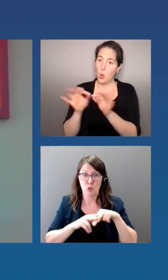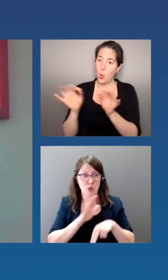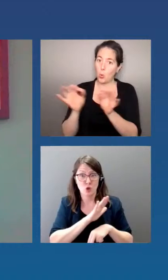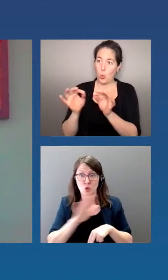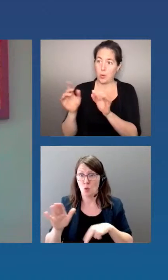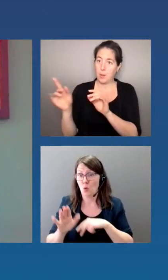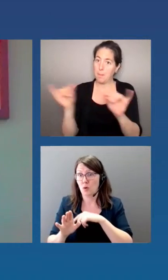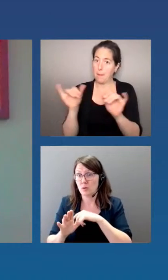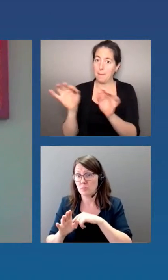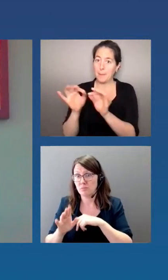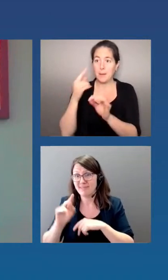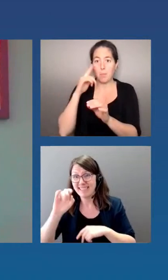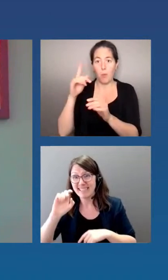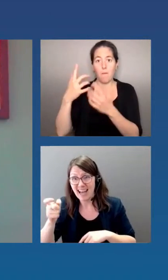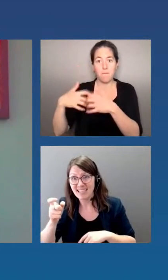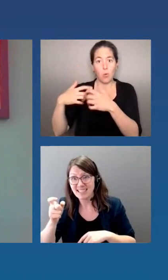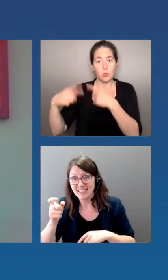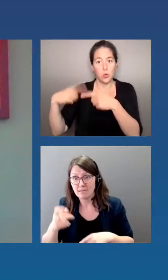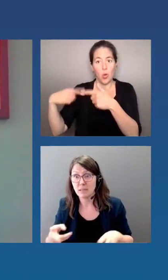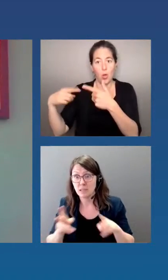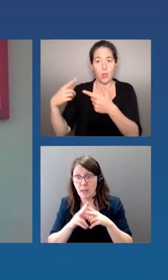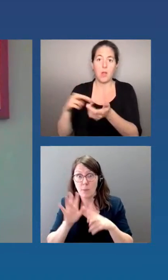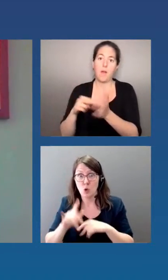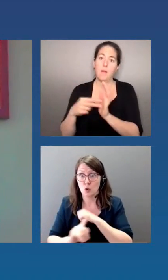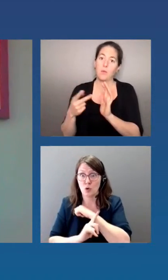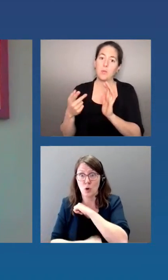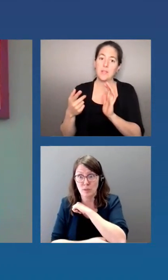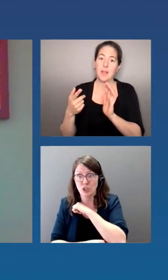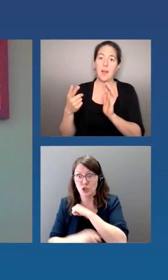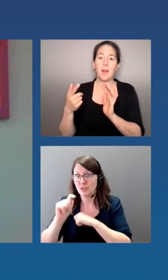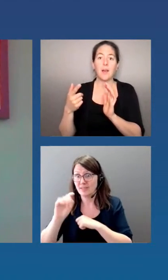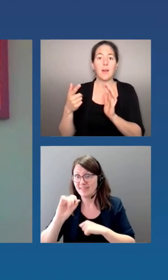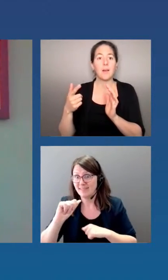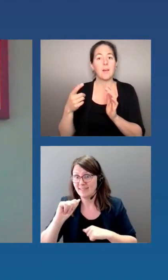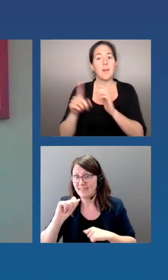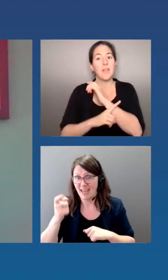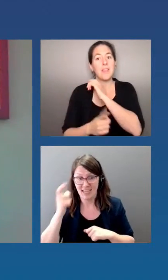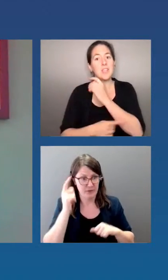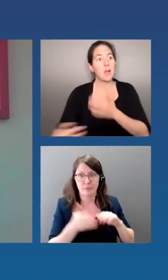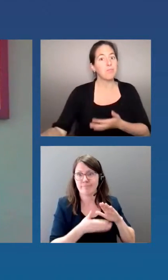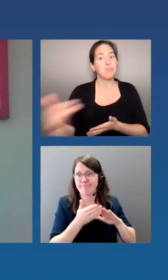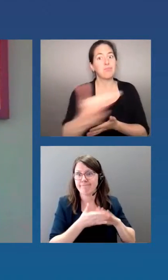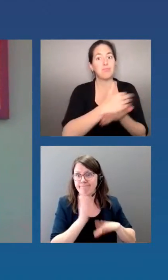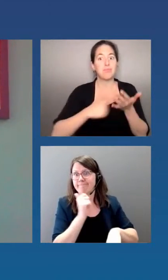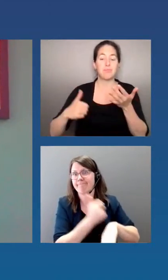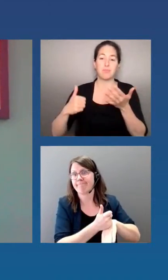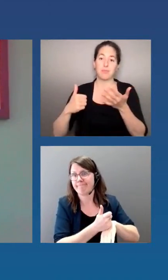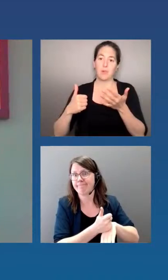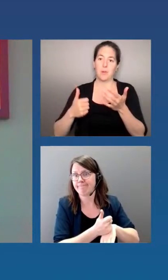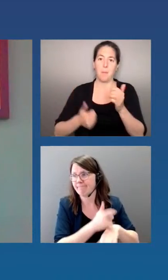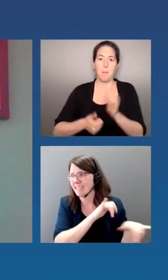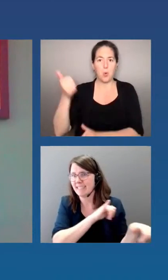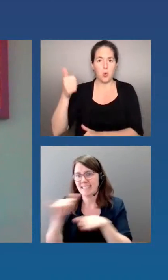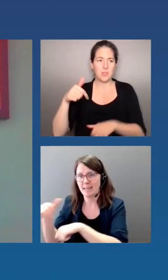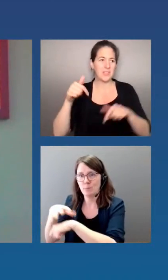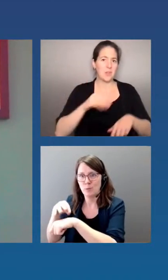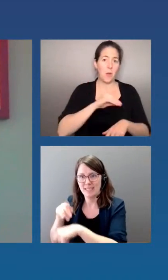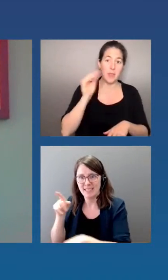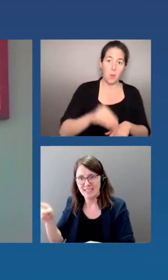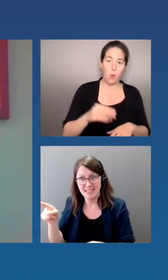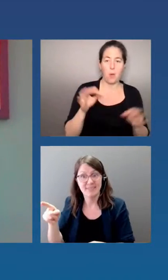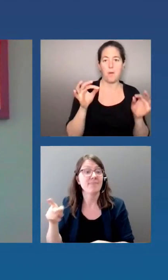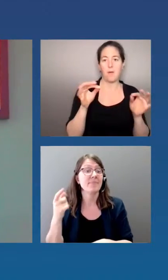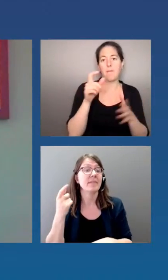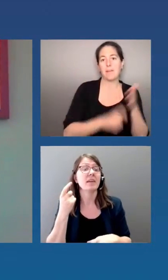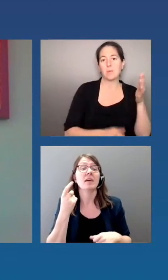to Ottawa, it would double just to run that facility. So that's something that we have to consider as well, is that there's a cost to this. And I think in that triple